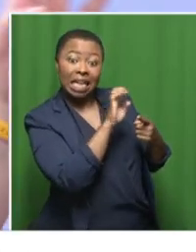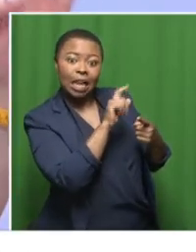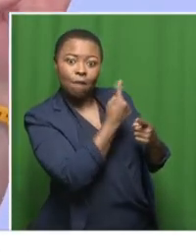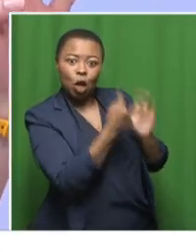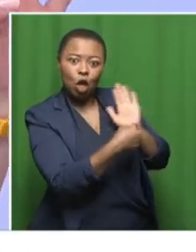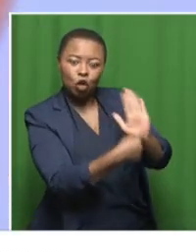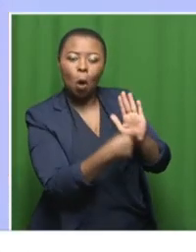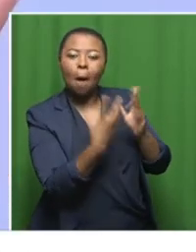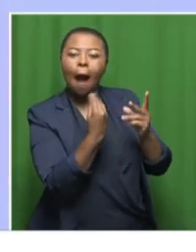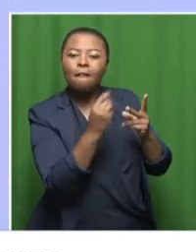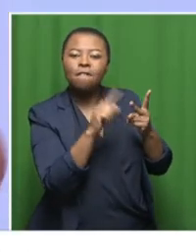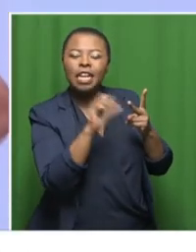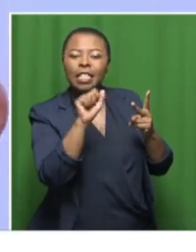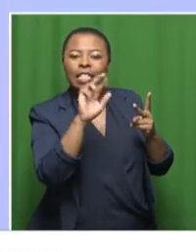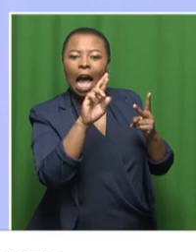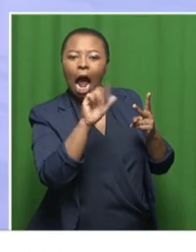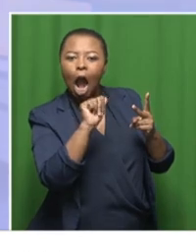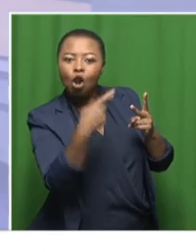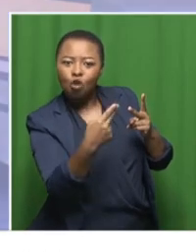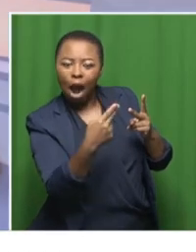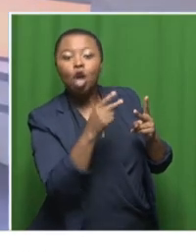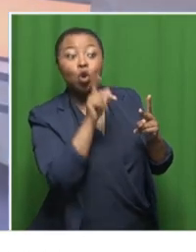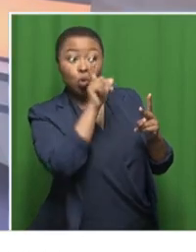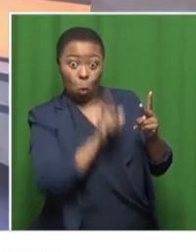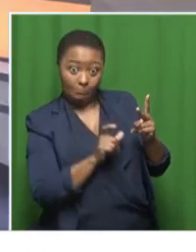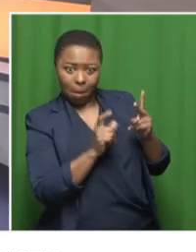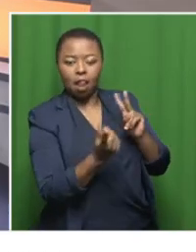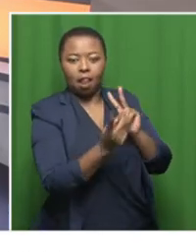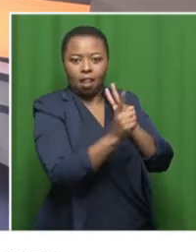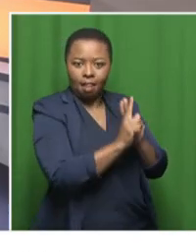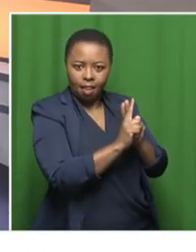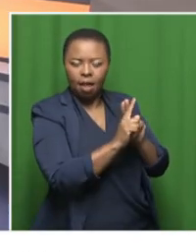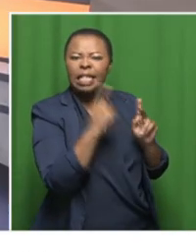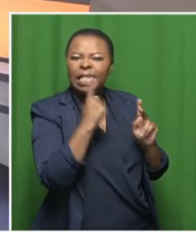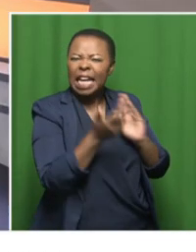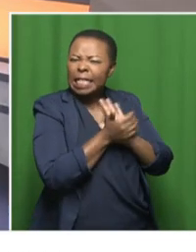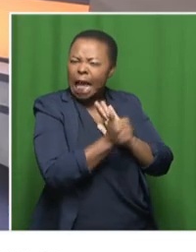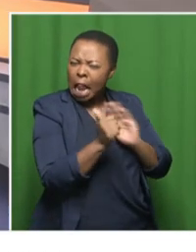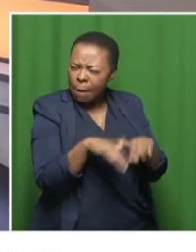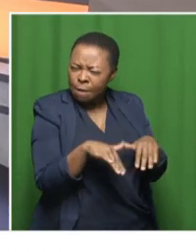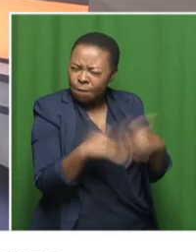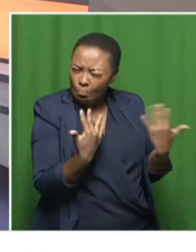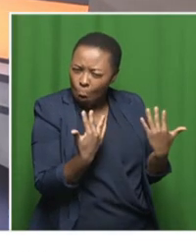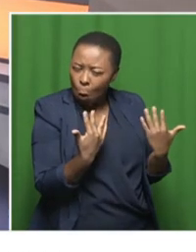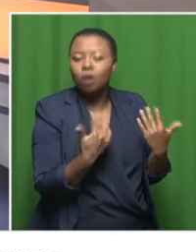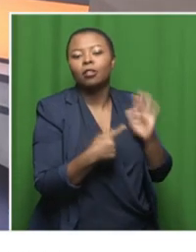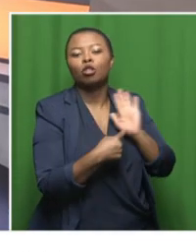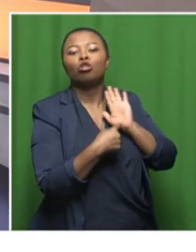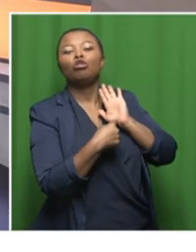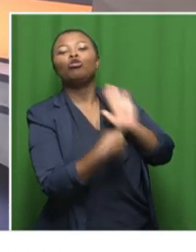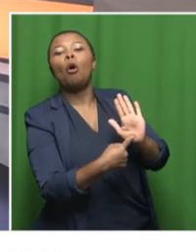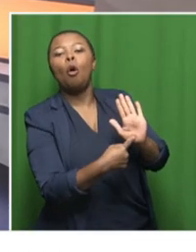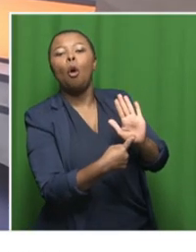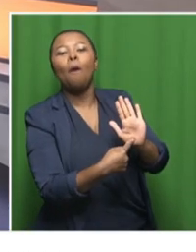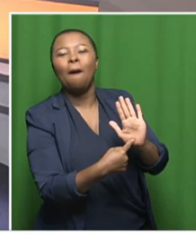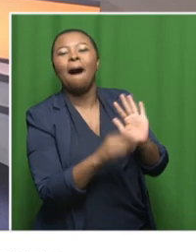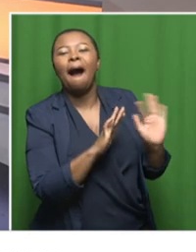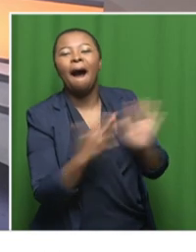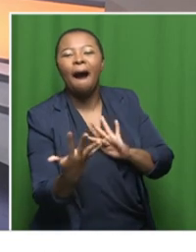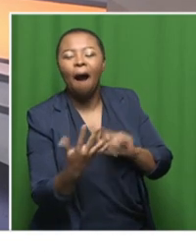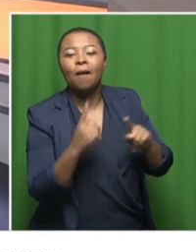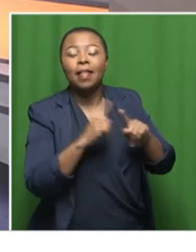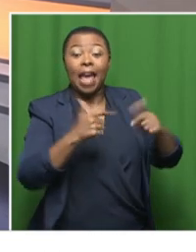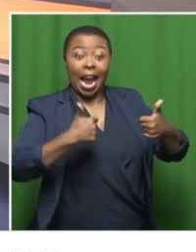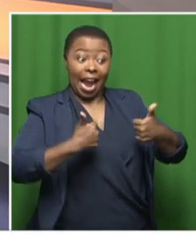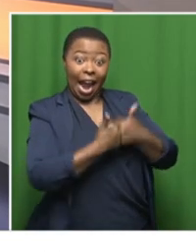she's got Sarah with her, a human. We show the kids what the lack of the skill is, and then we're going to play games with them to practice